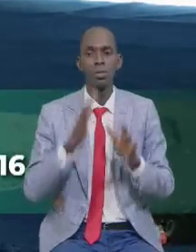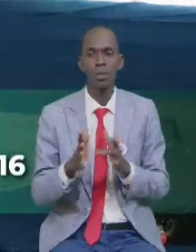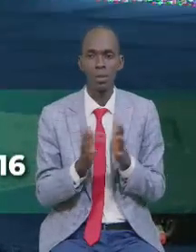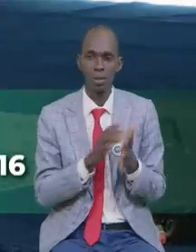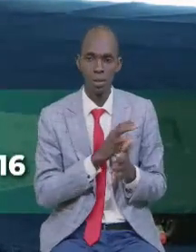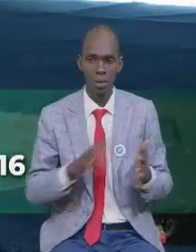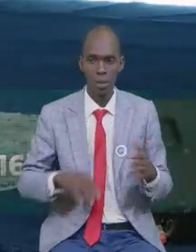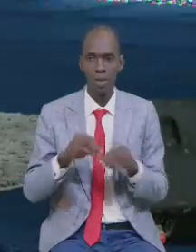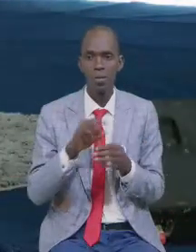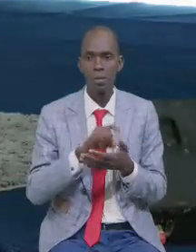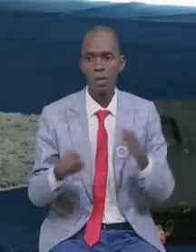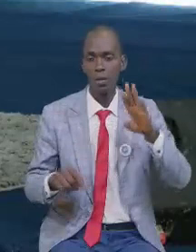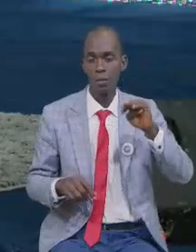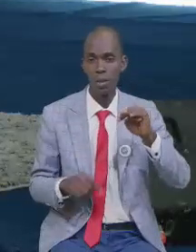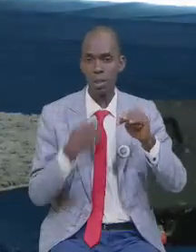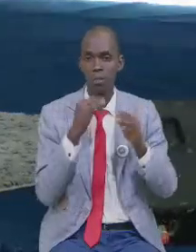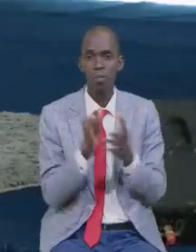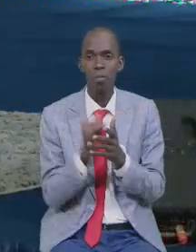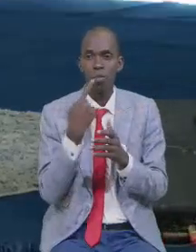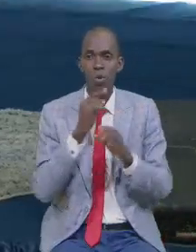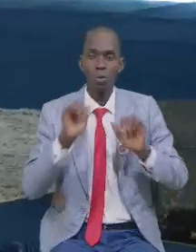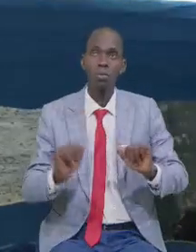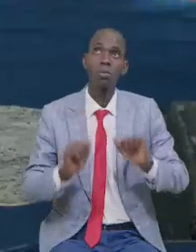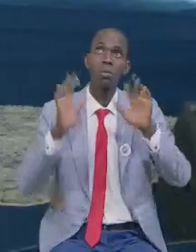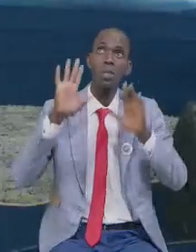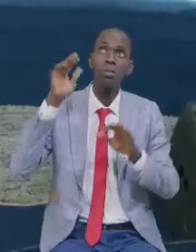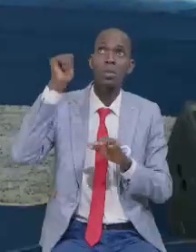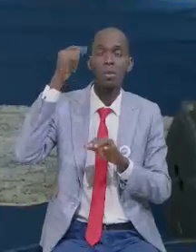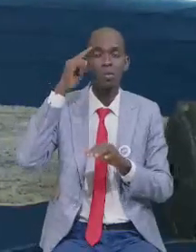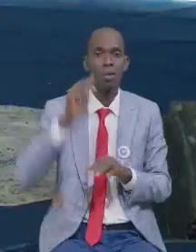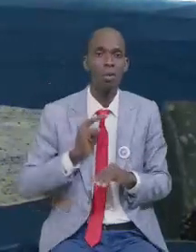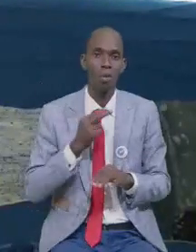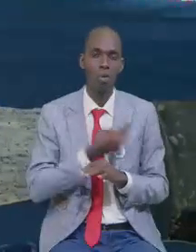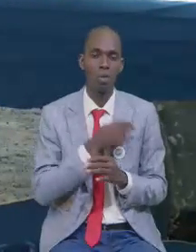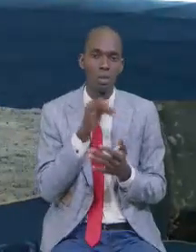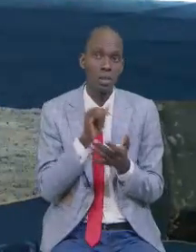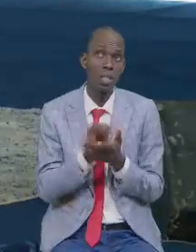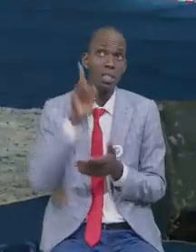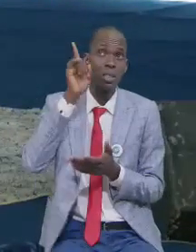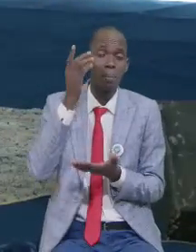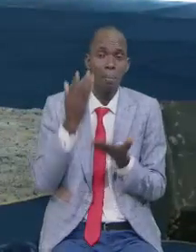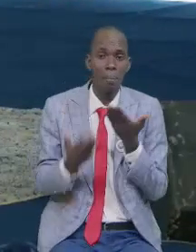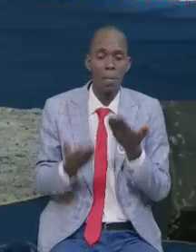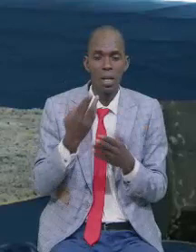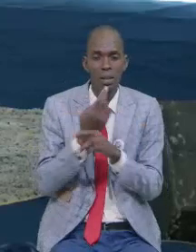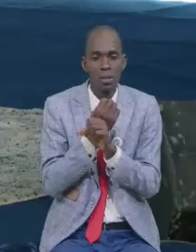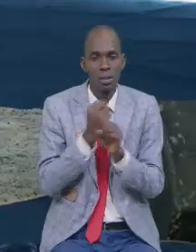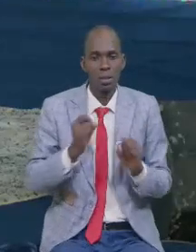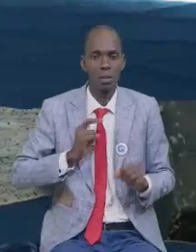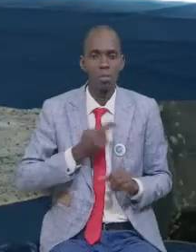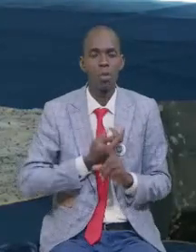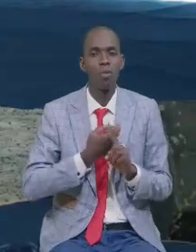14, it says, who gave himself for us that he might redeem us from